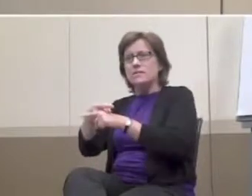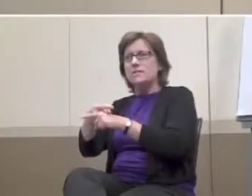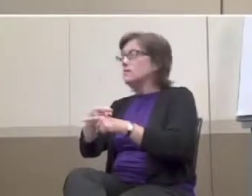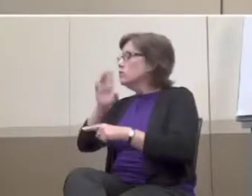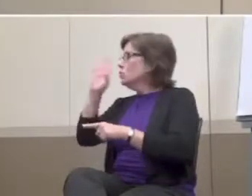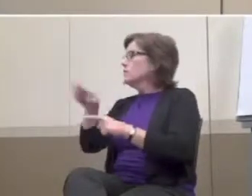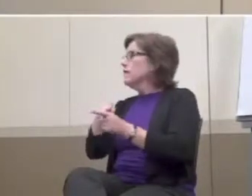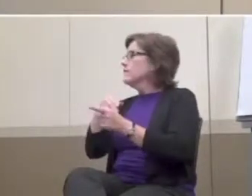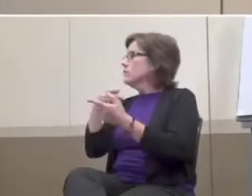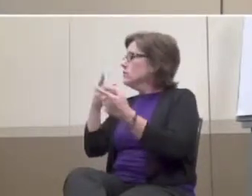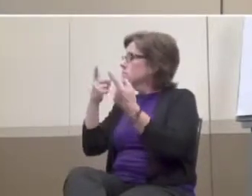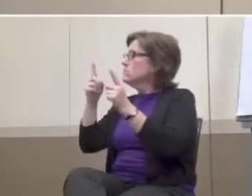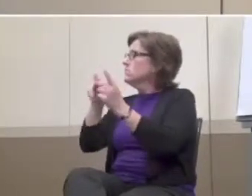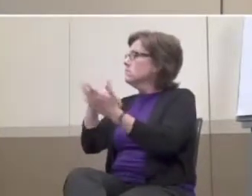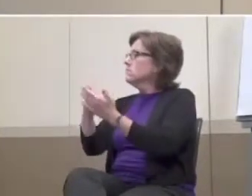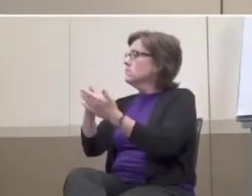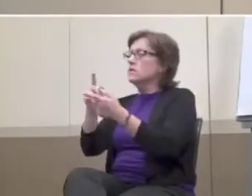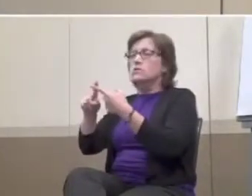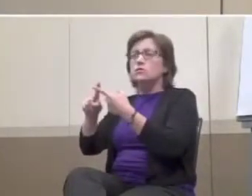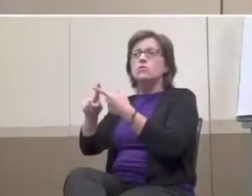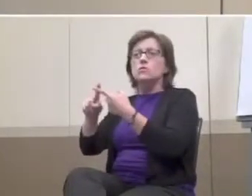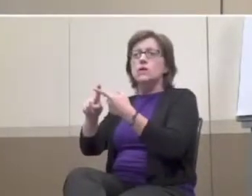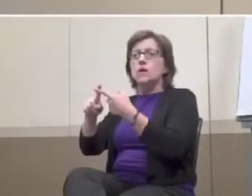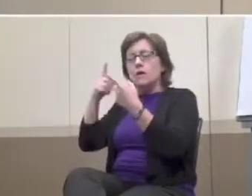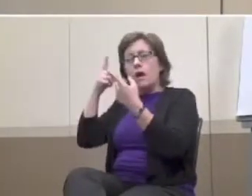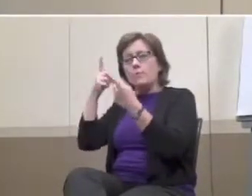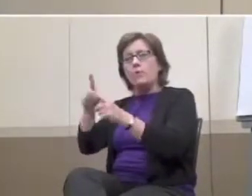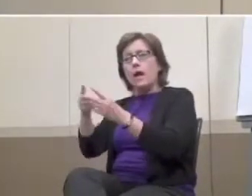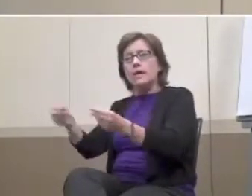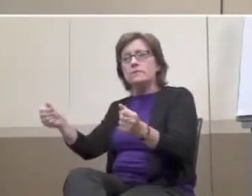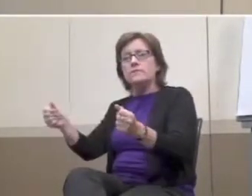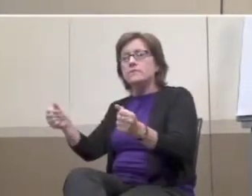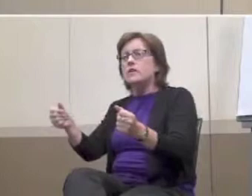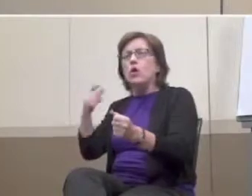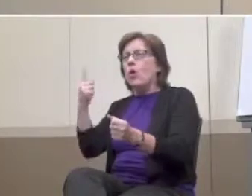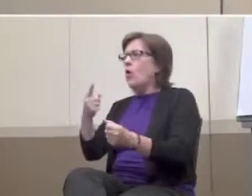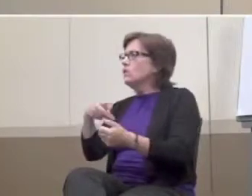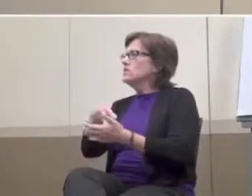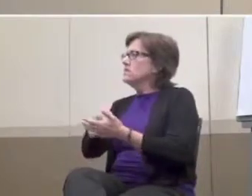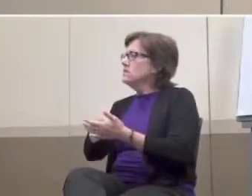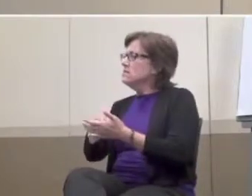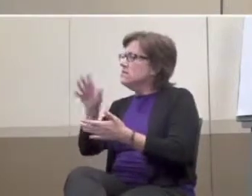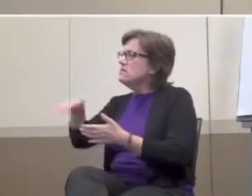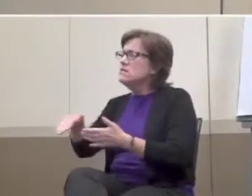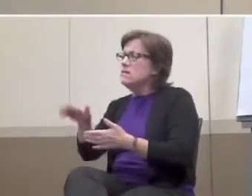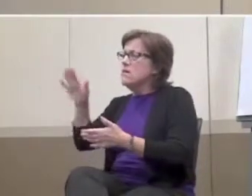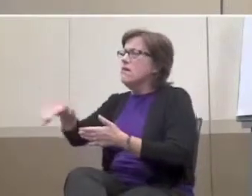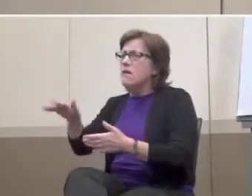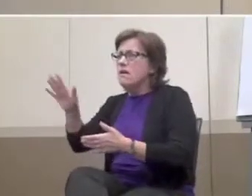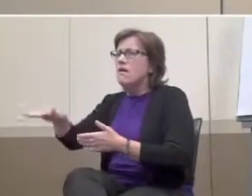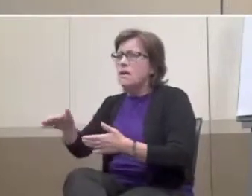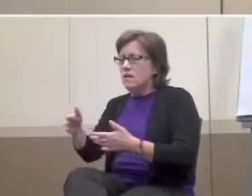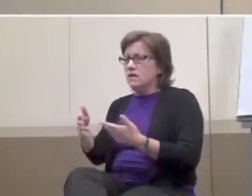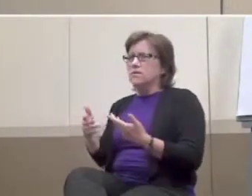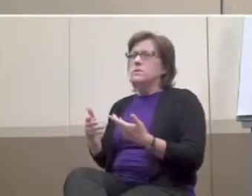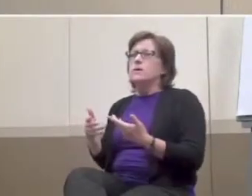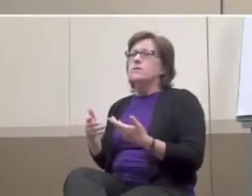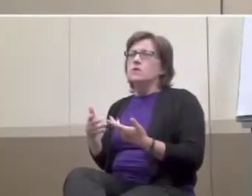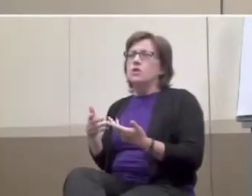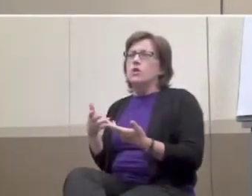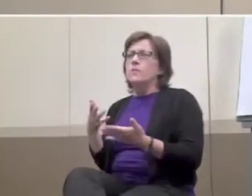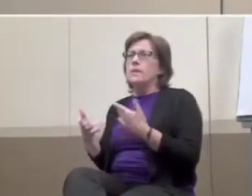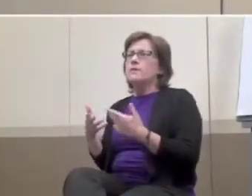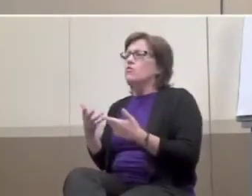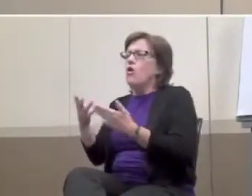you'll always stand your ground again and again and again. And you may offer the olive branch and they may take it and beat you over the head with